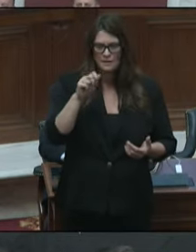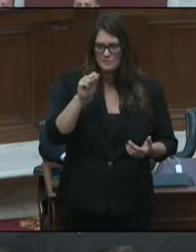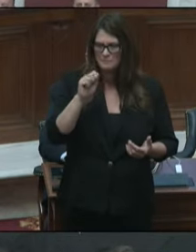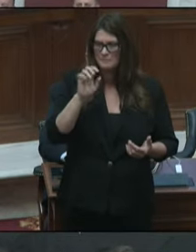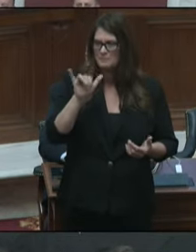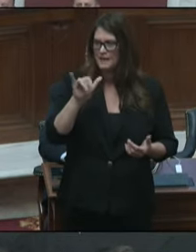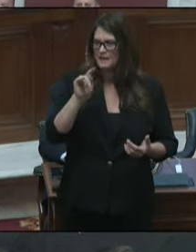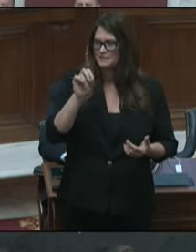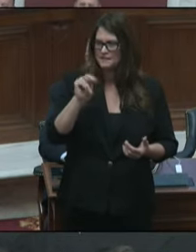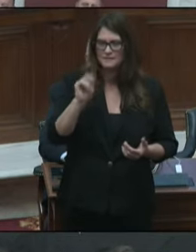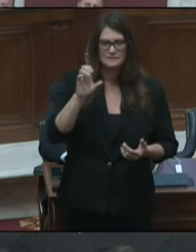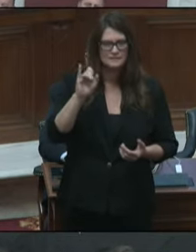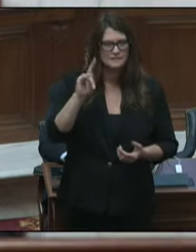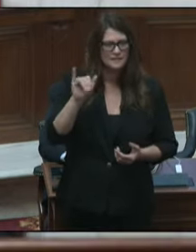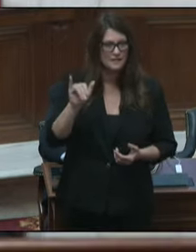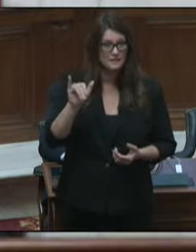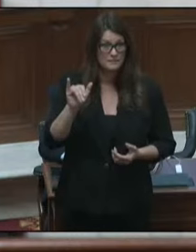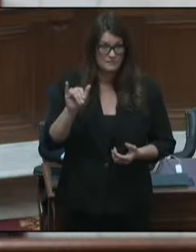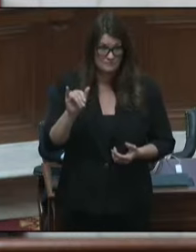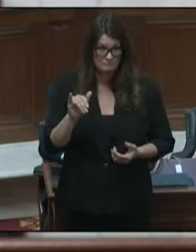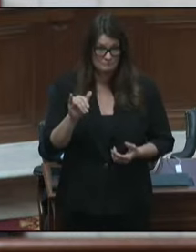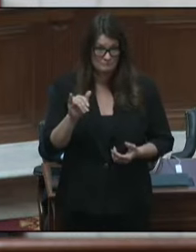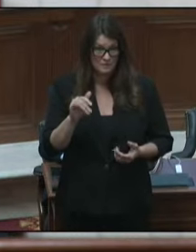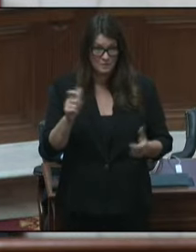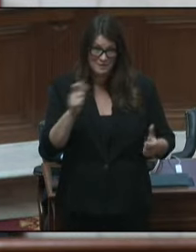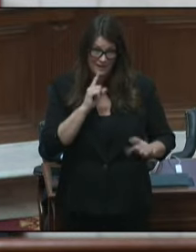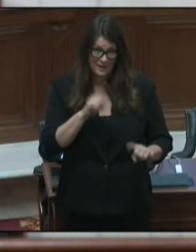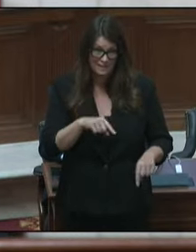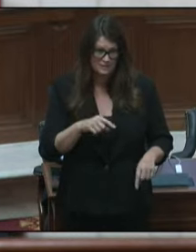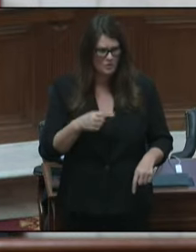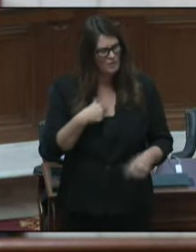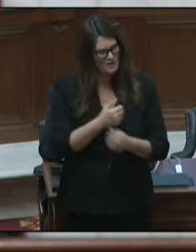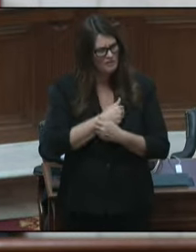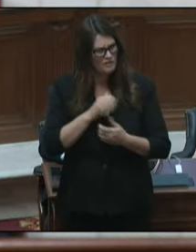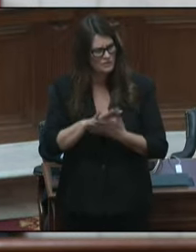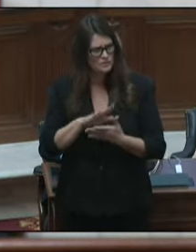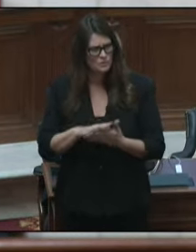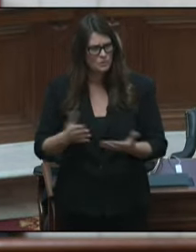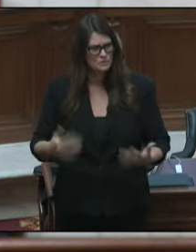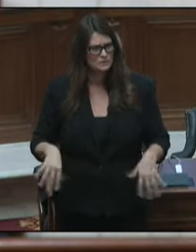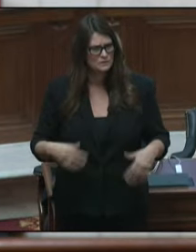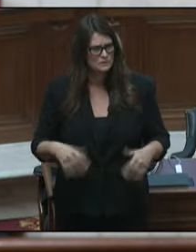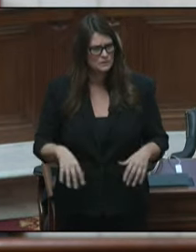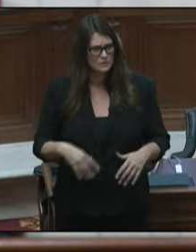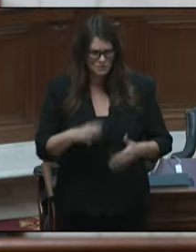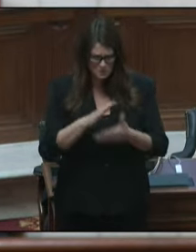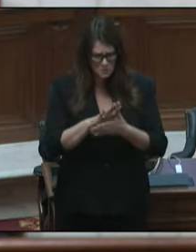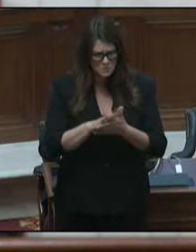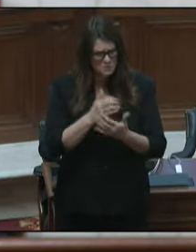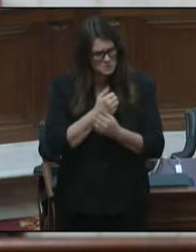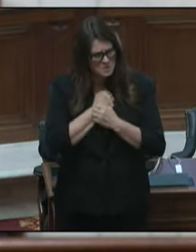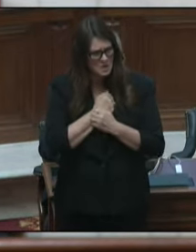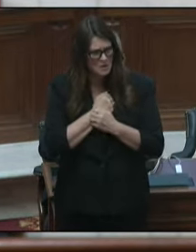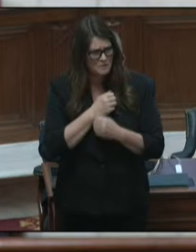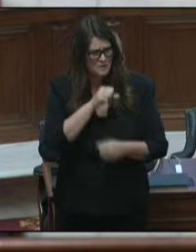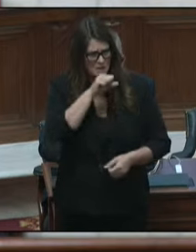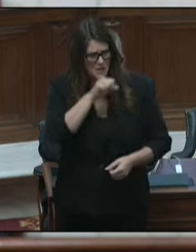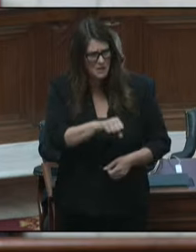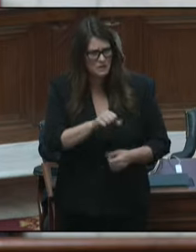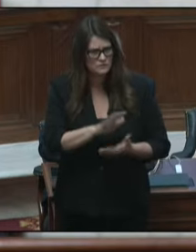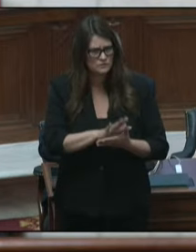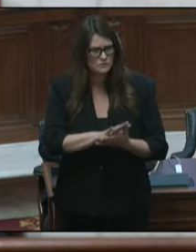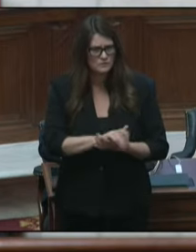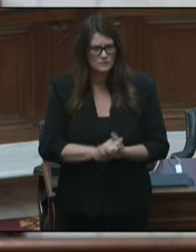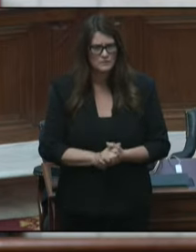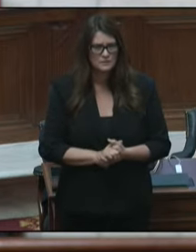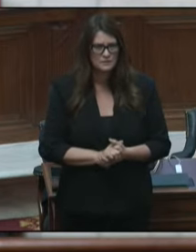City? What do you think? And here's the answer. We love our school. We love our school. And it